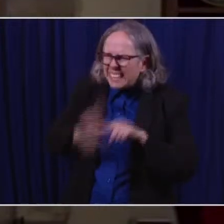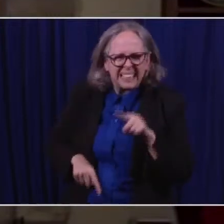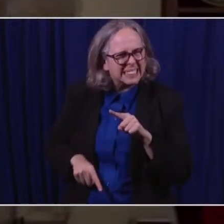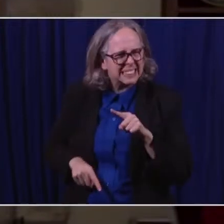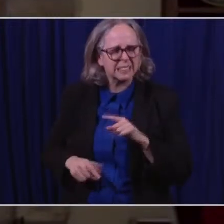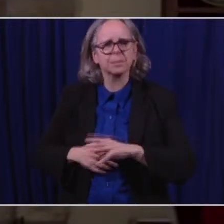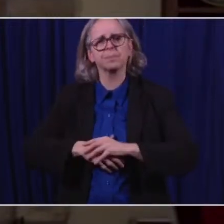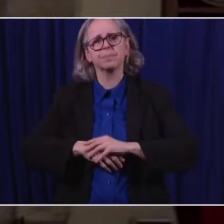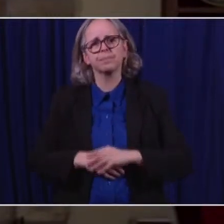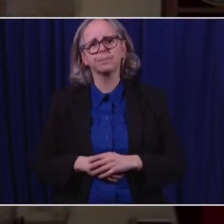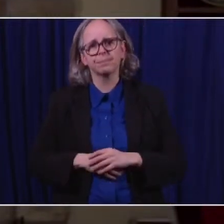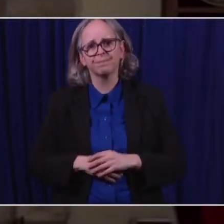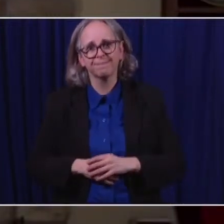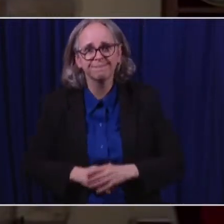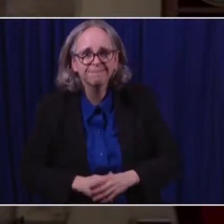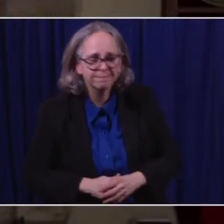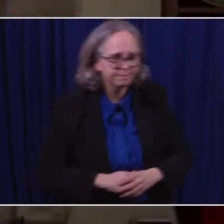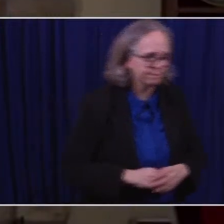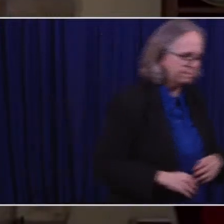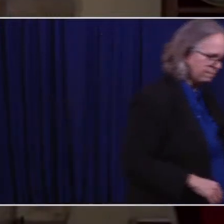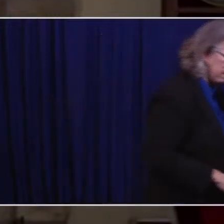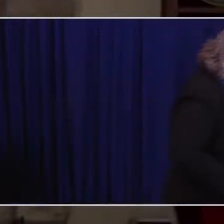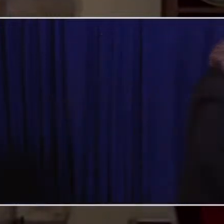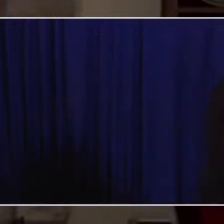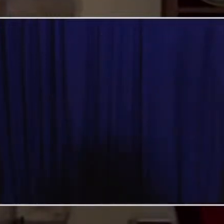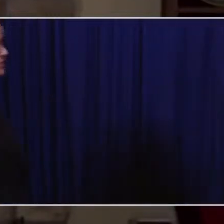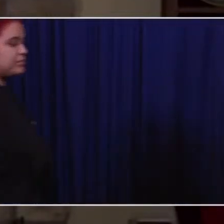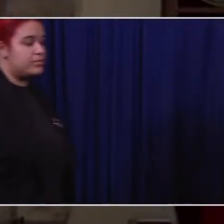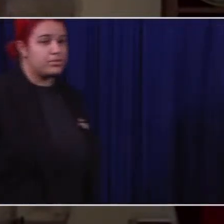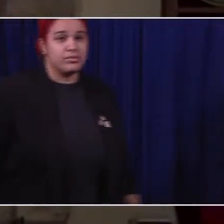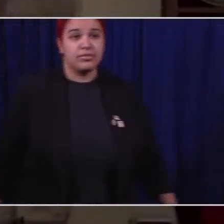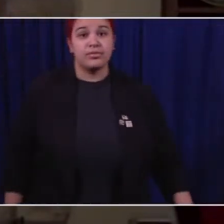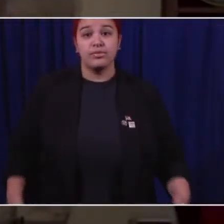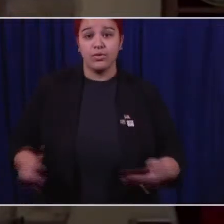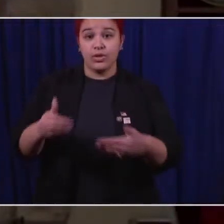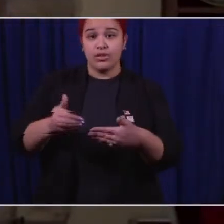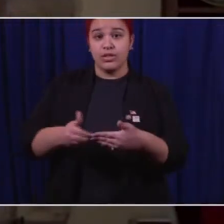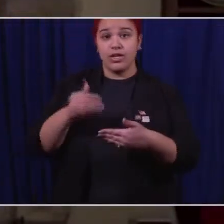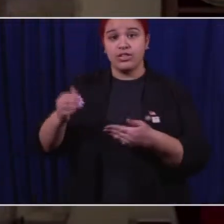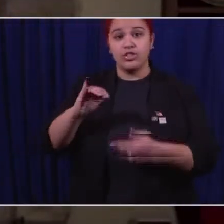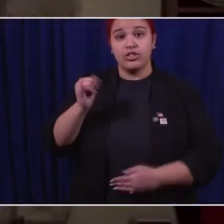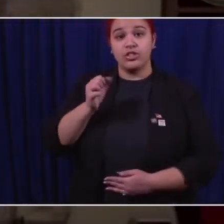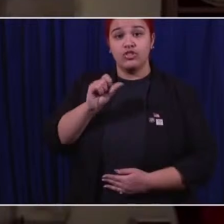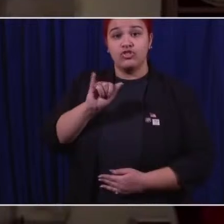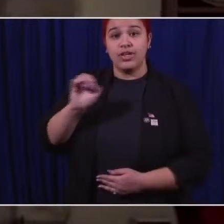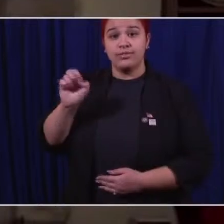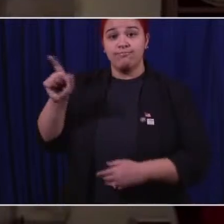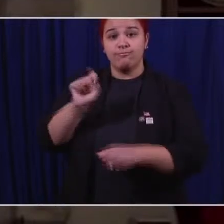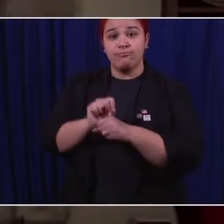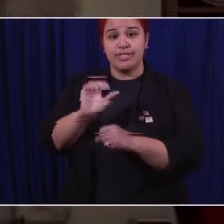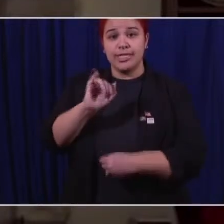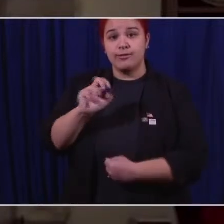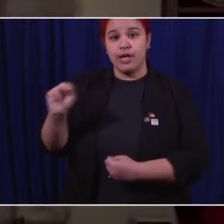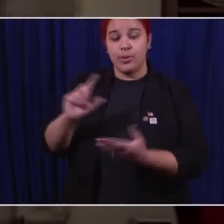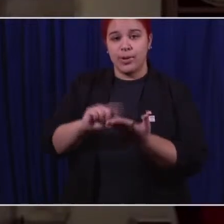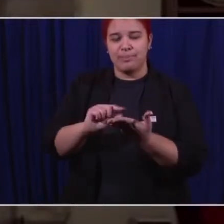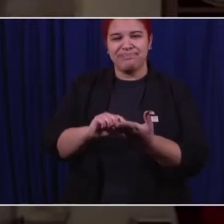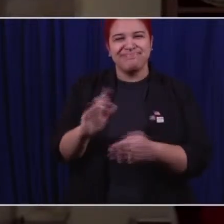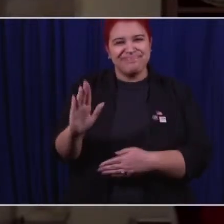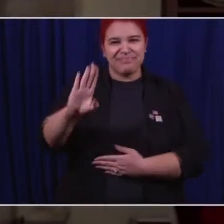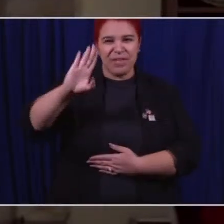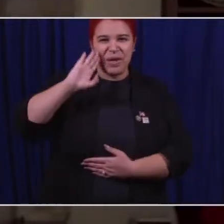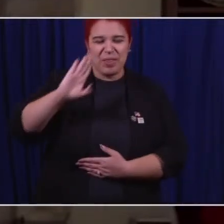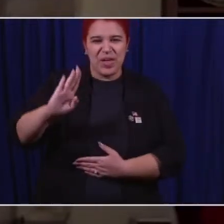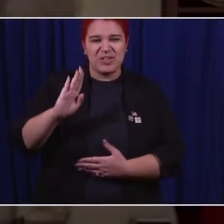Next question is from Jesse Balmert at the Cincinnati Enquirer. Hello, Governor. Hi, Jesse. My question